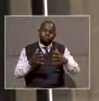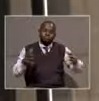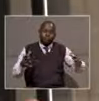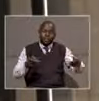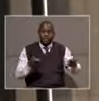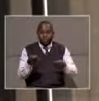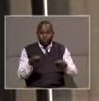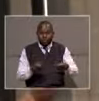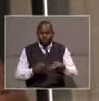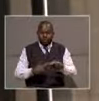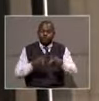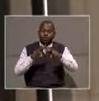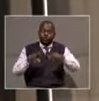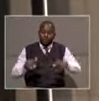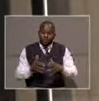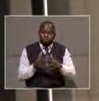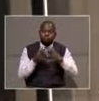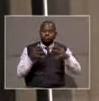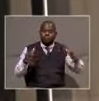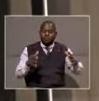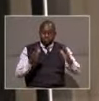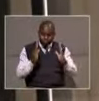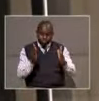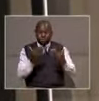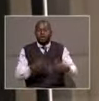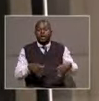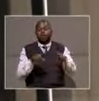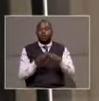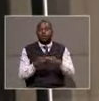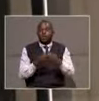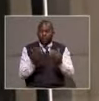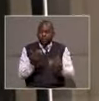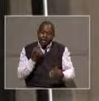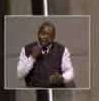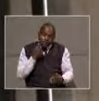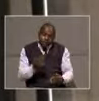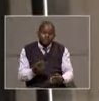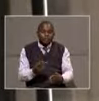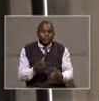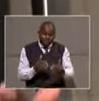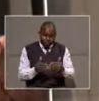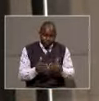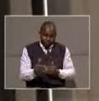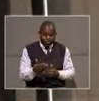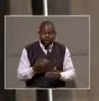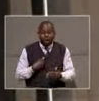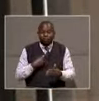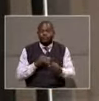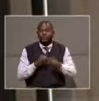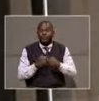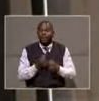Regulation, research, and extension. That's what we had agreed. But we have discovered that along the way, we are facing